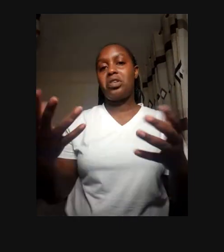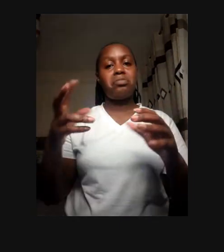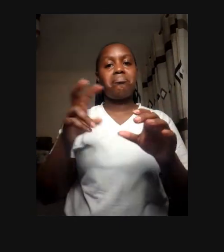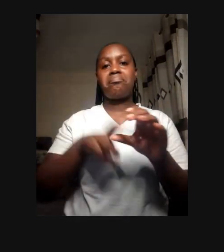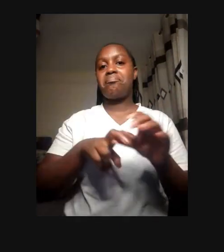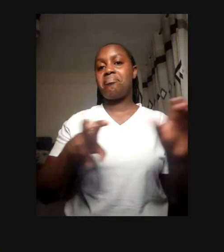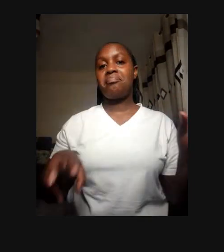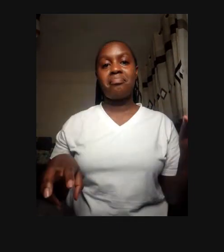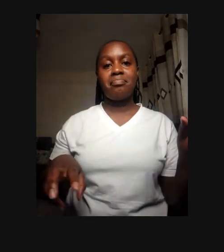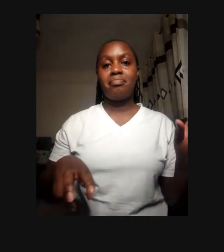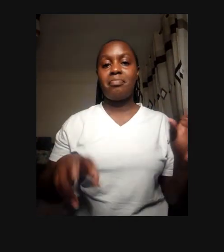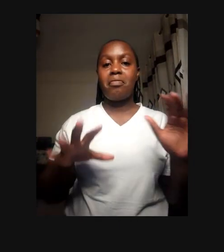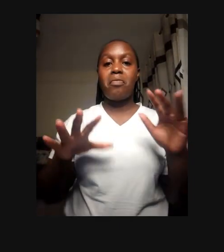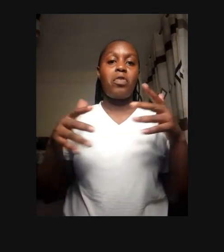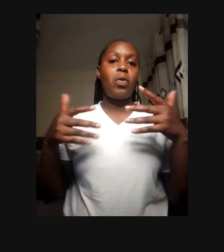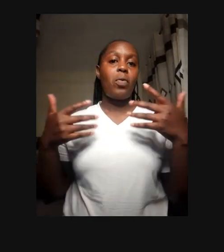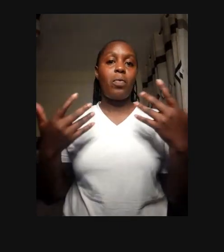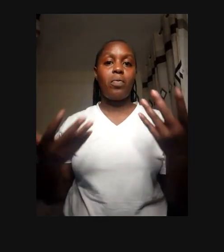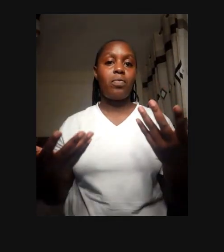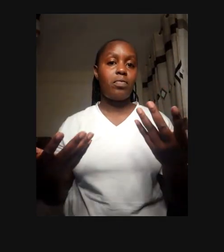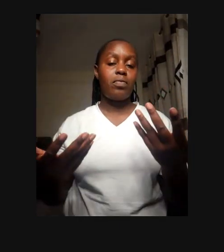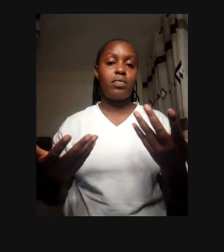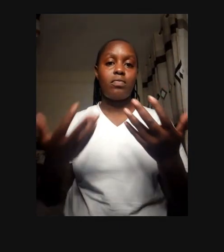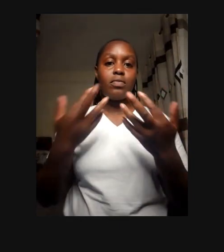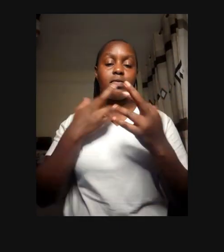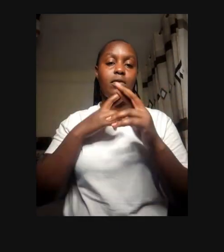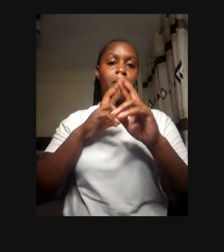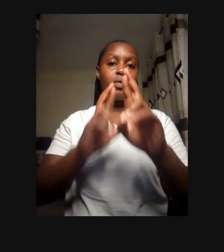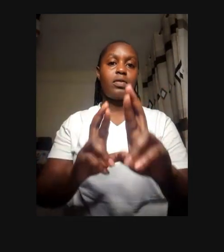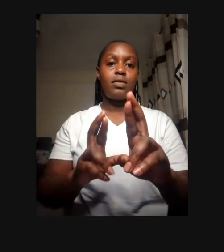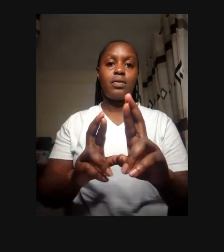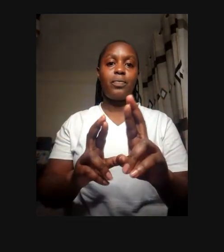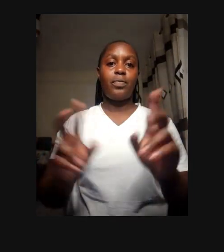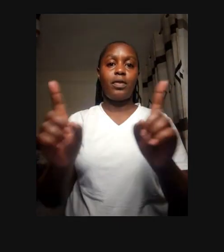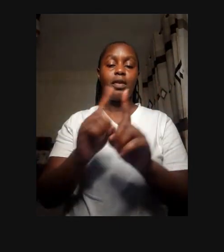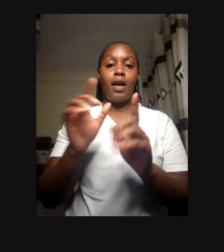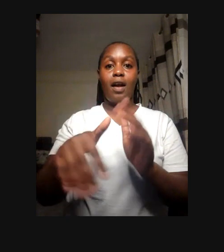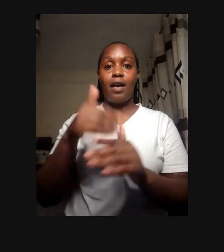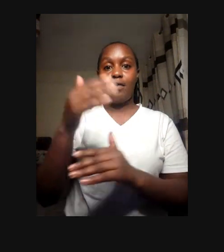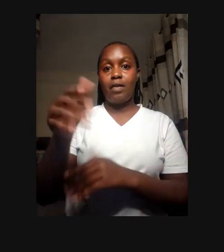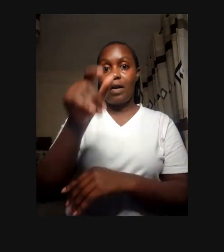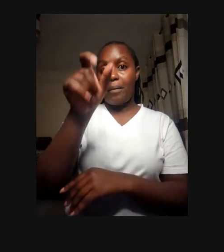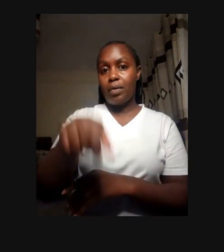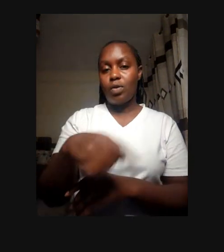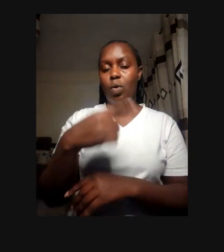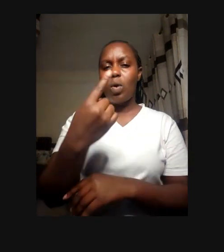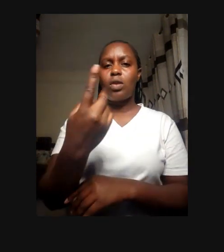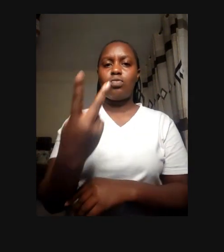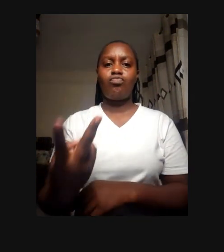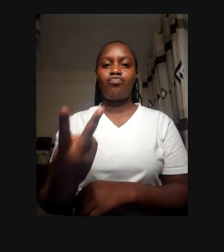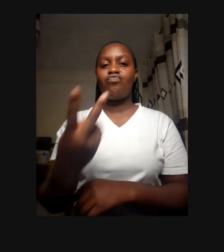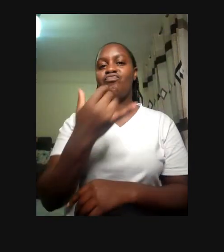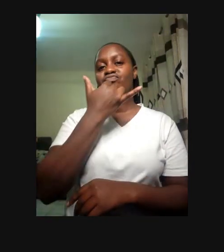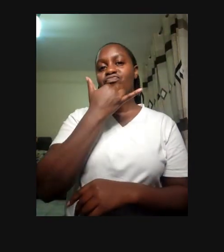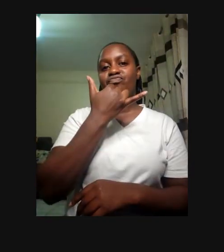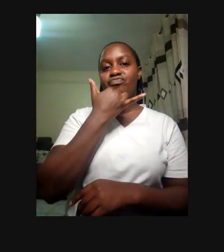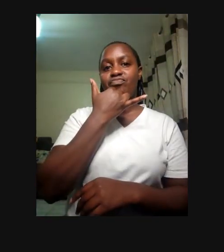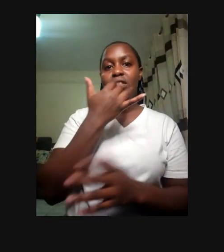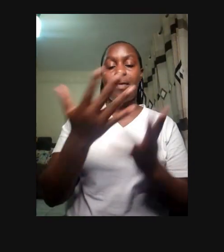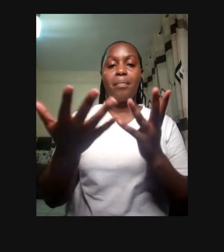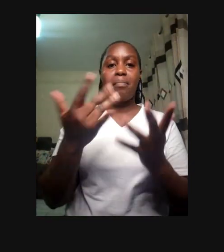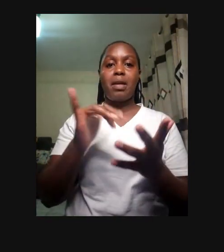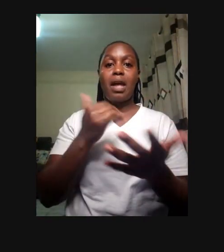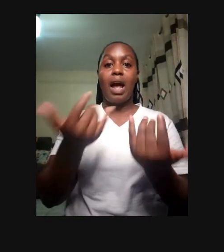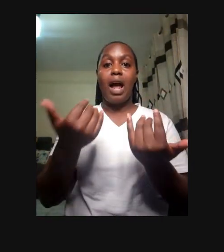or do it away with it, then repost it later on after correcting some one or two errors that maybe I could have